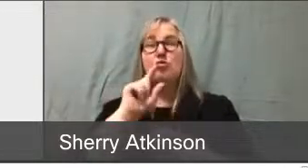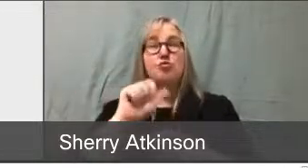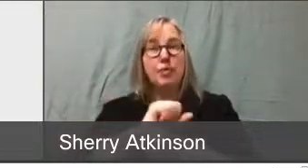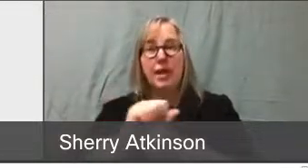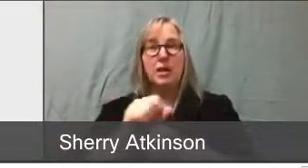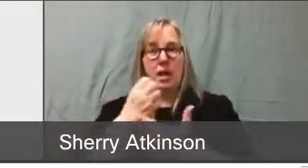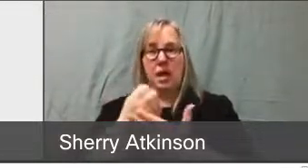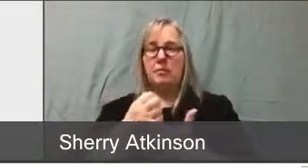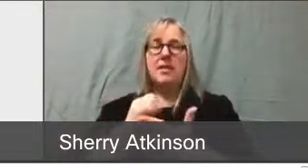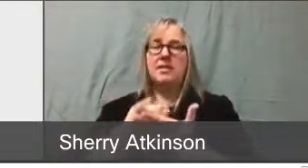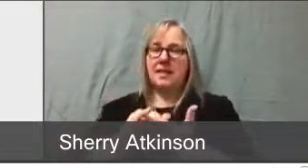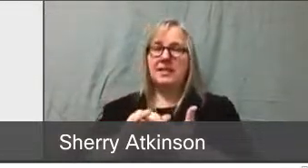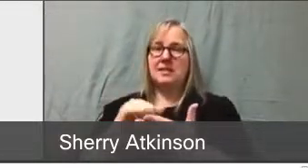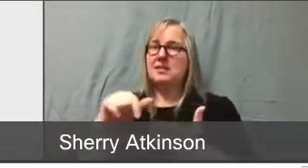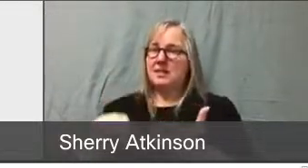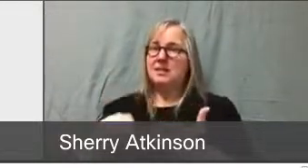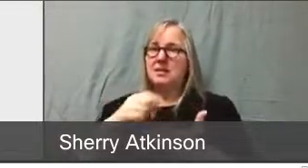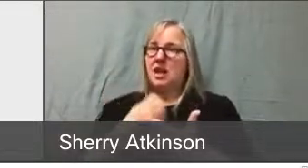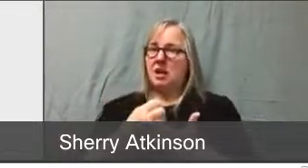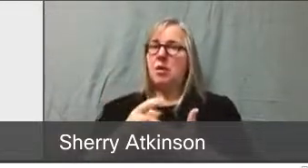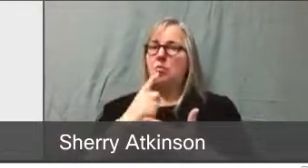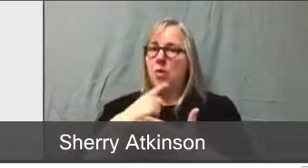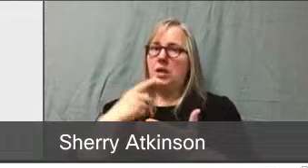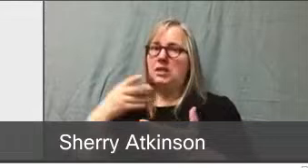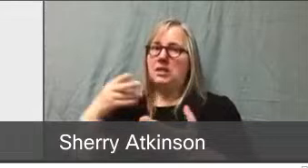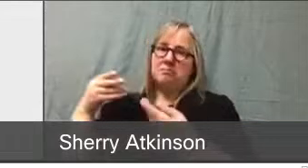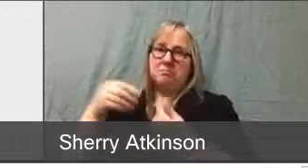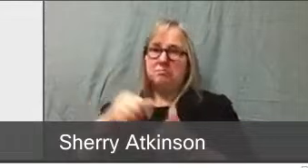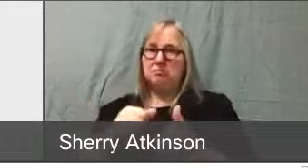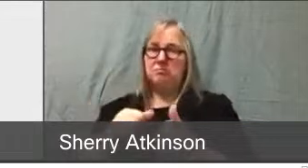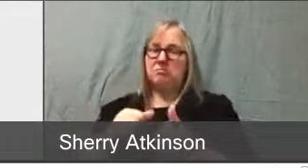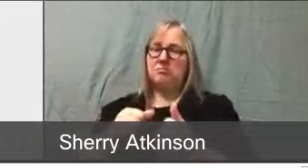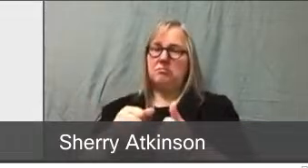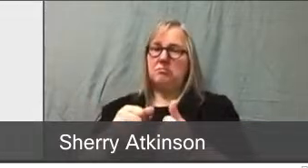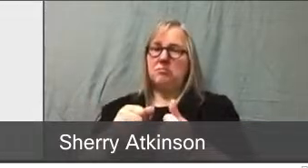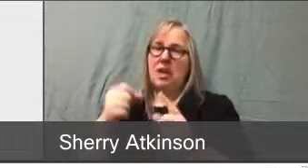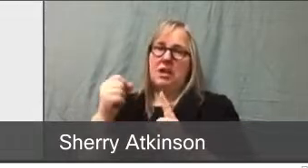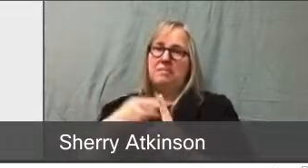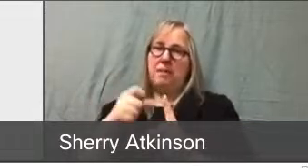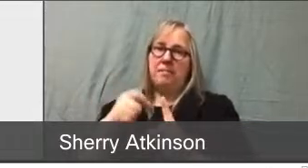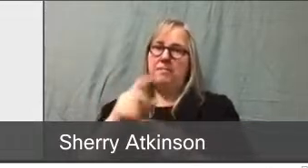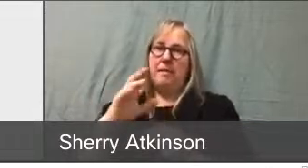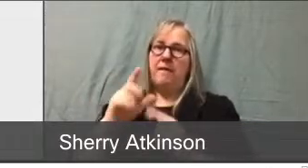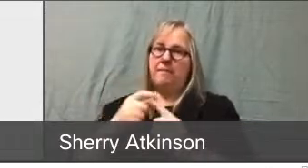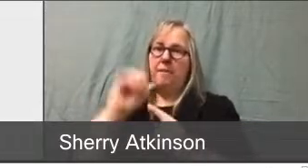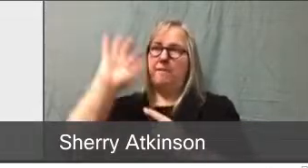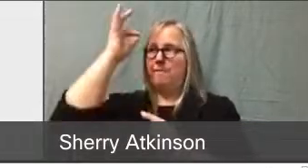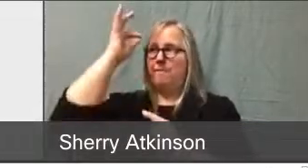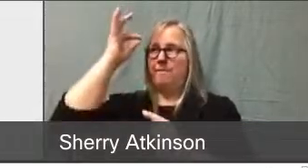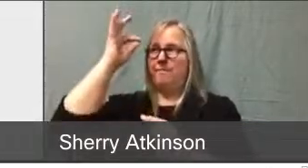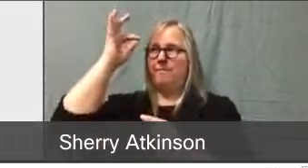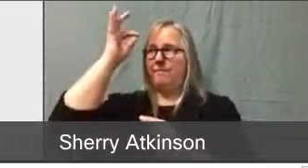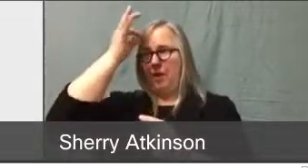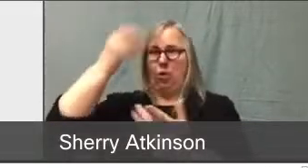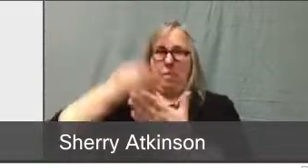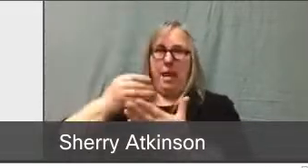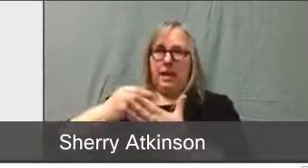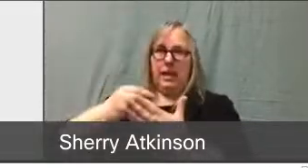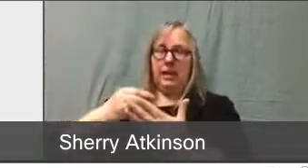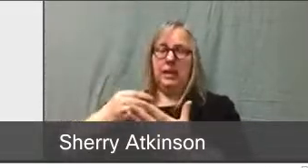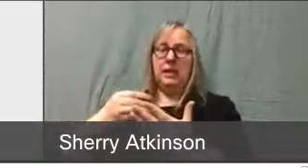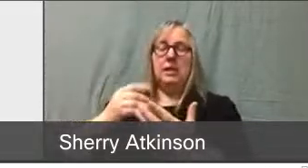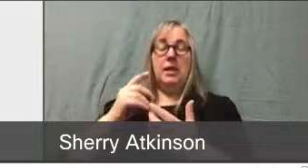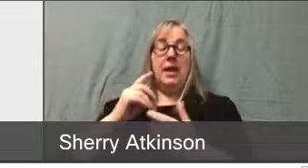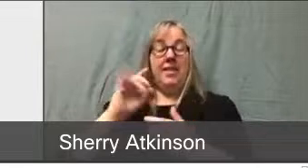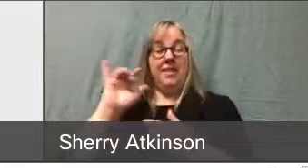economy was pumped up by funding from the federal government. So that in combination